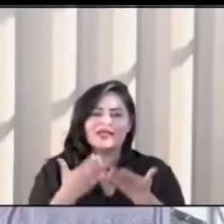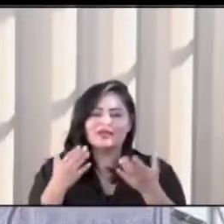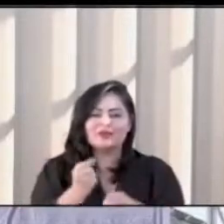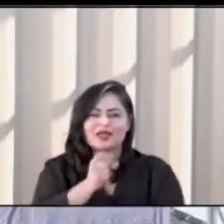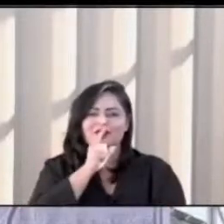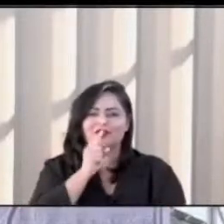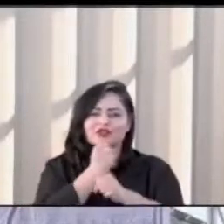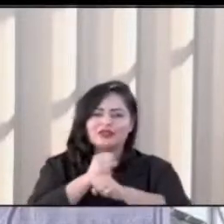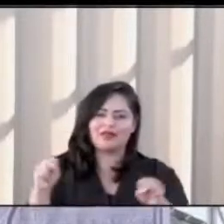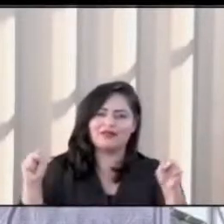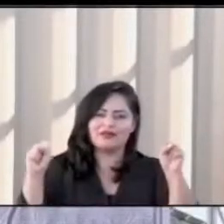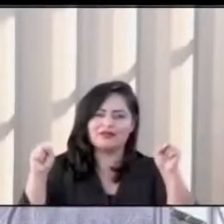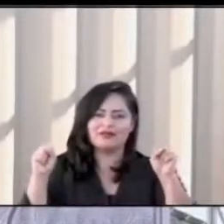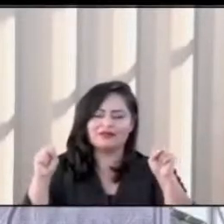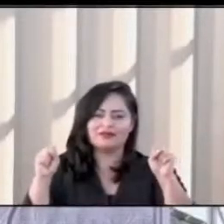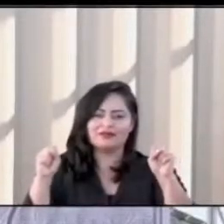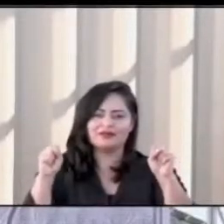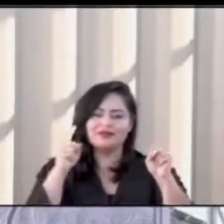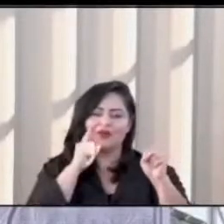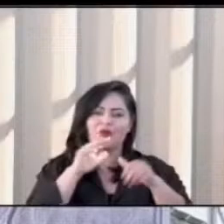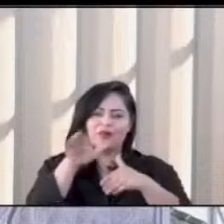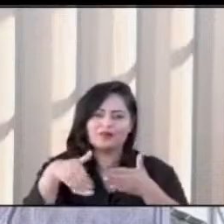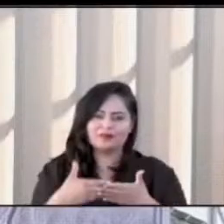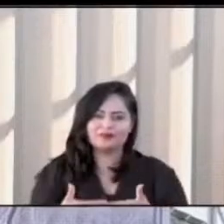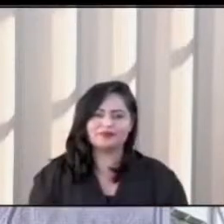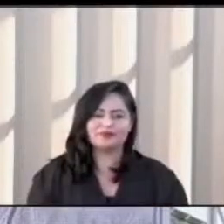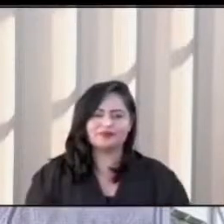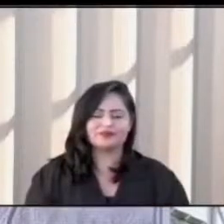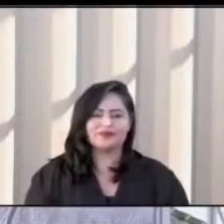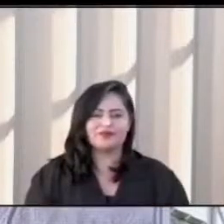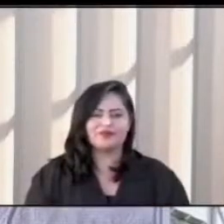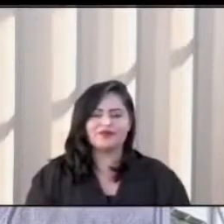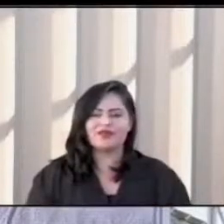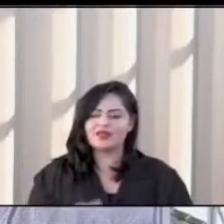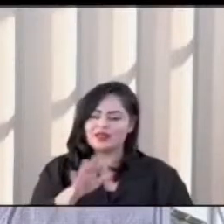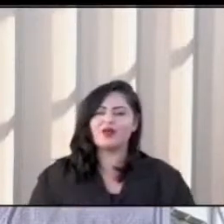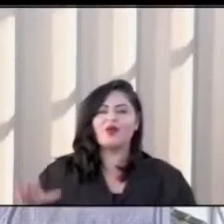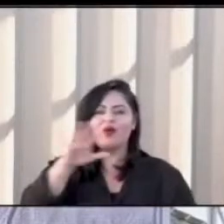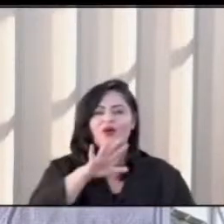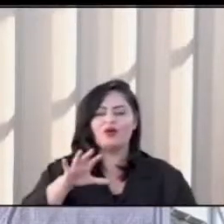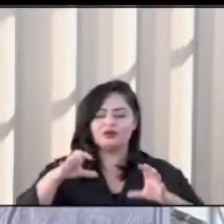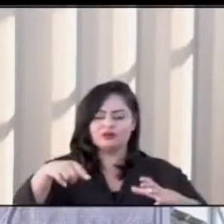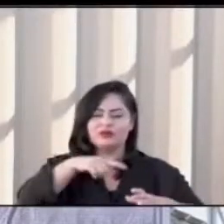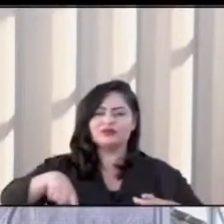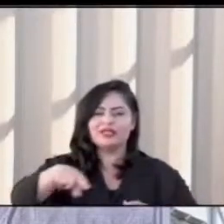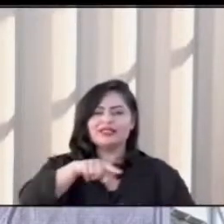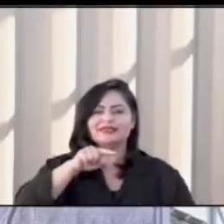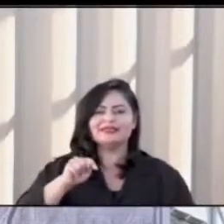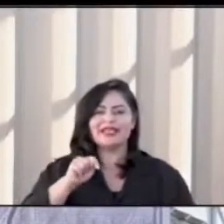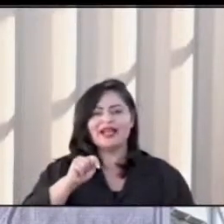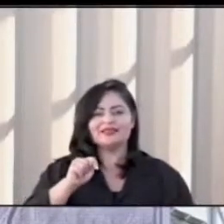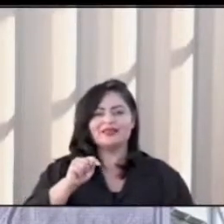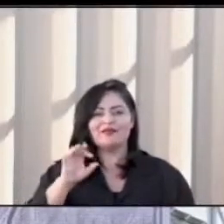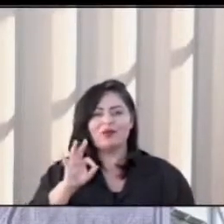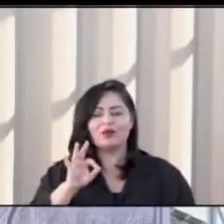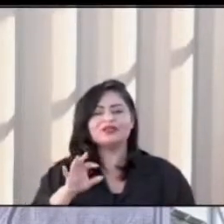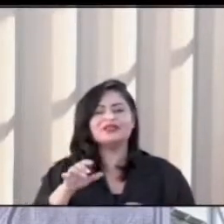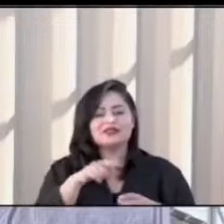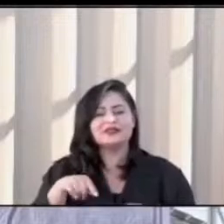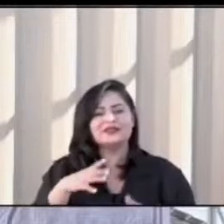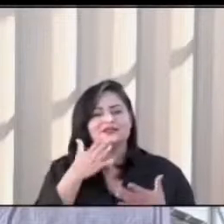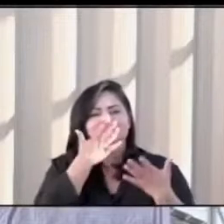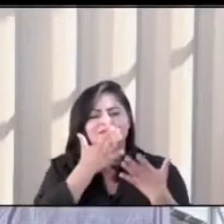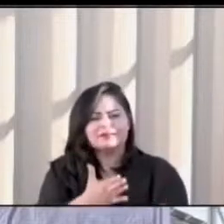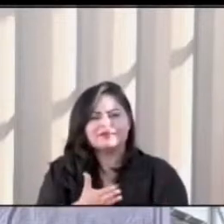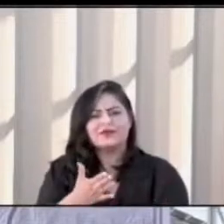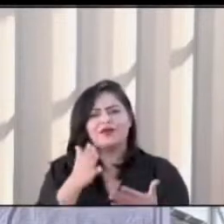ensuring safety and the security of everyone. On behalf of the entire task force, I want to express my deep gratitude